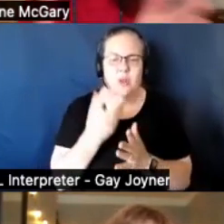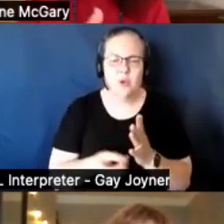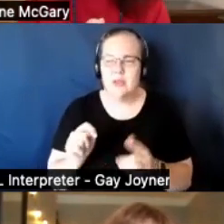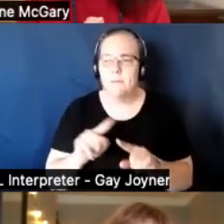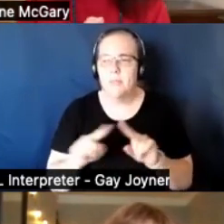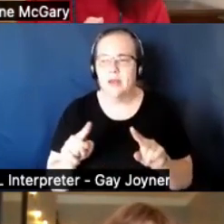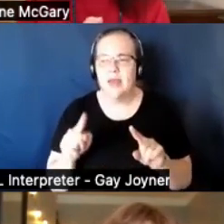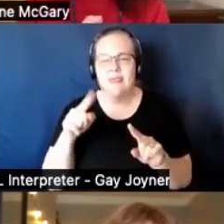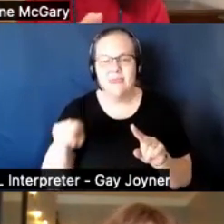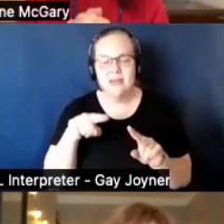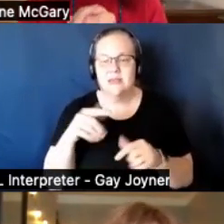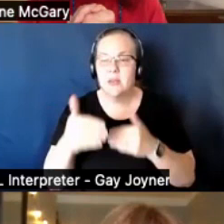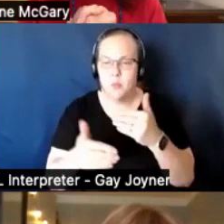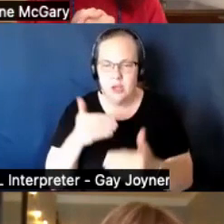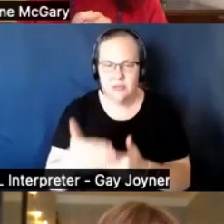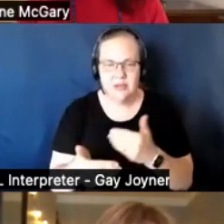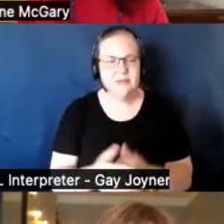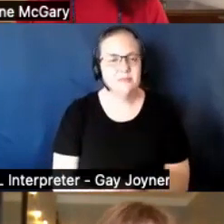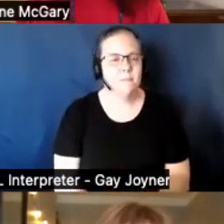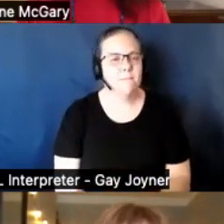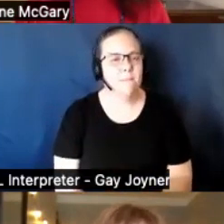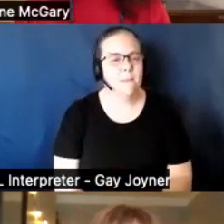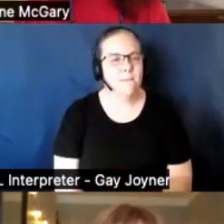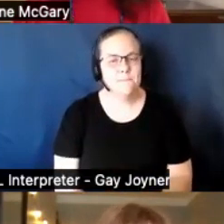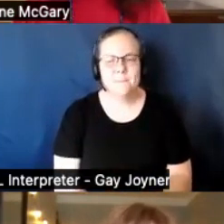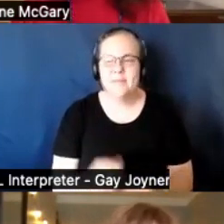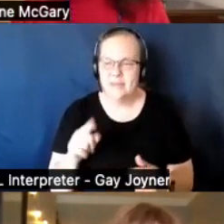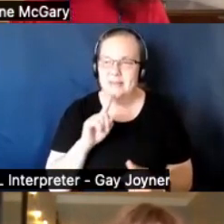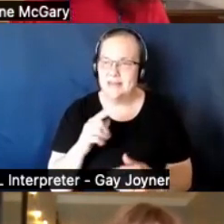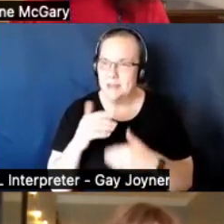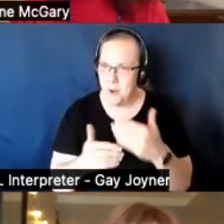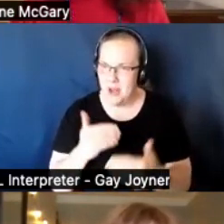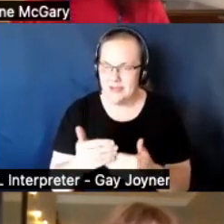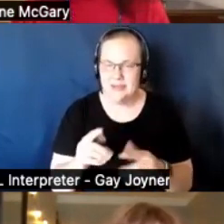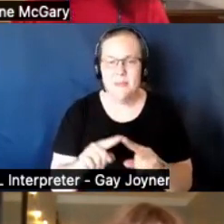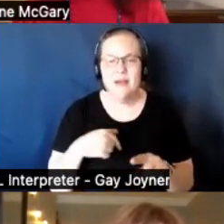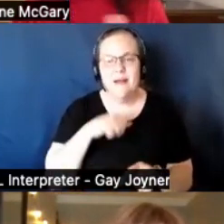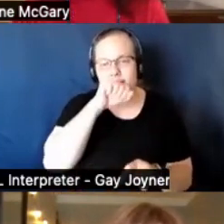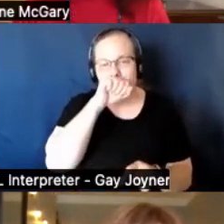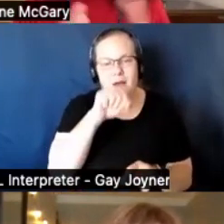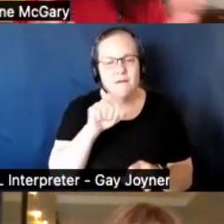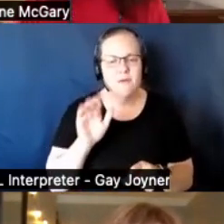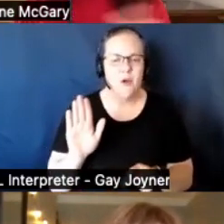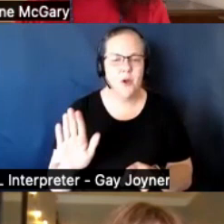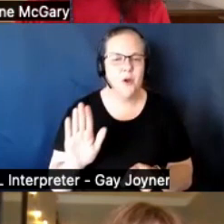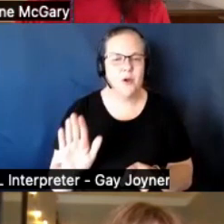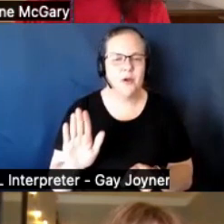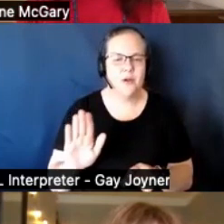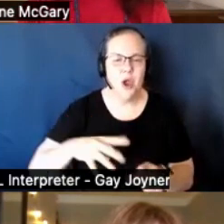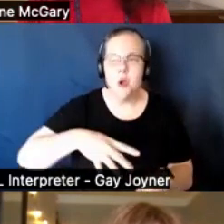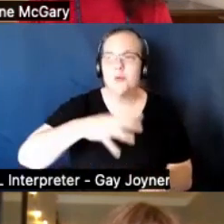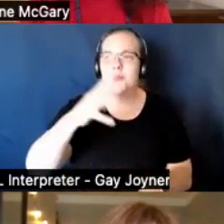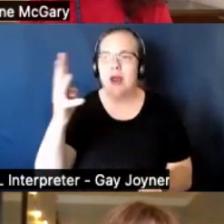know what? This is the process. That's right. This is the process. This is, yeah. And I love her rainbow